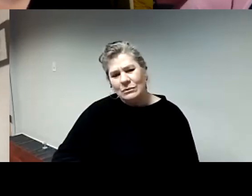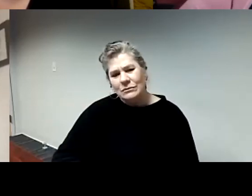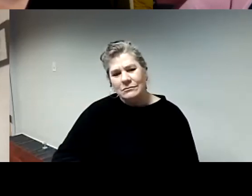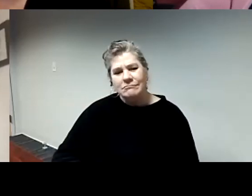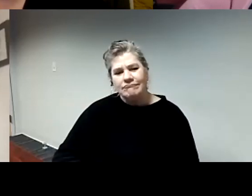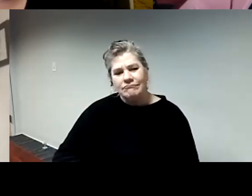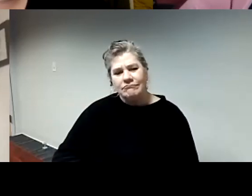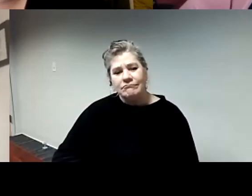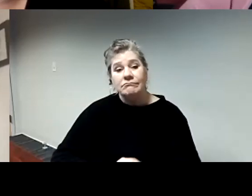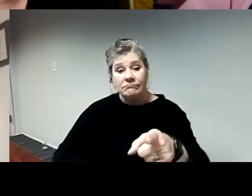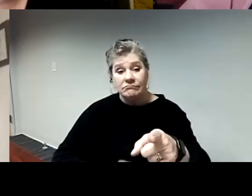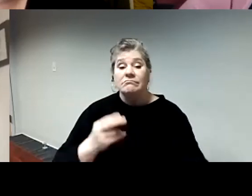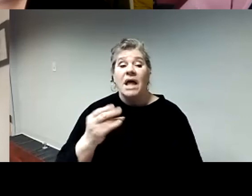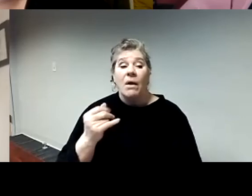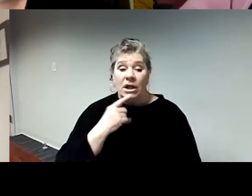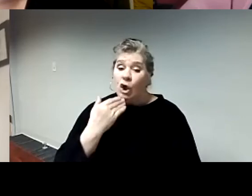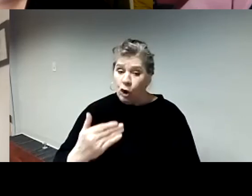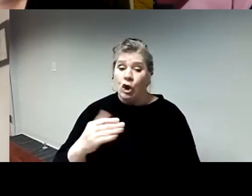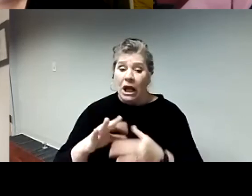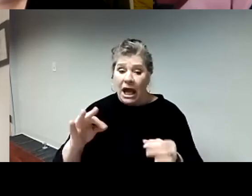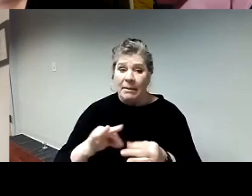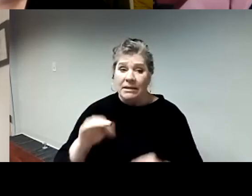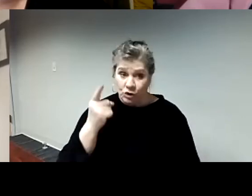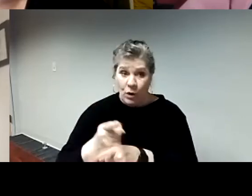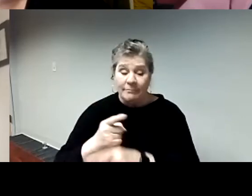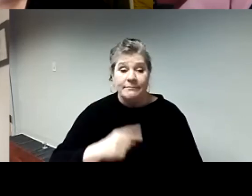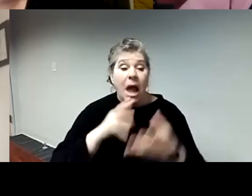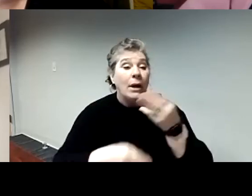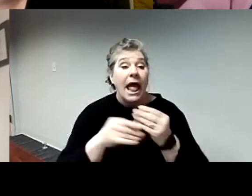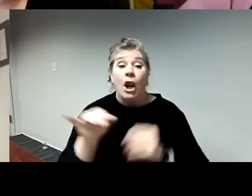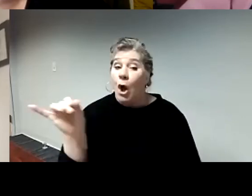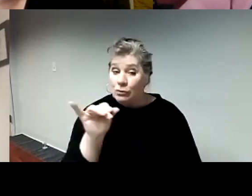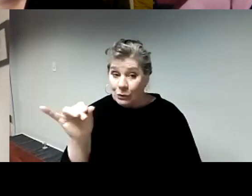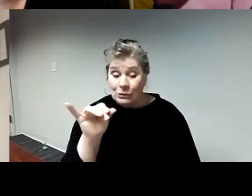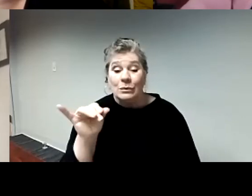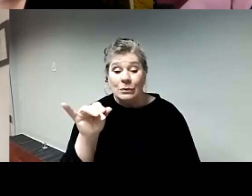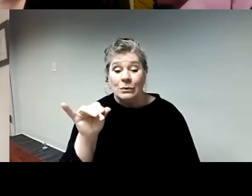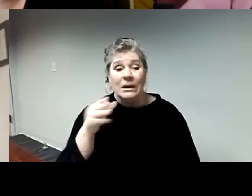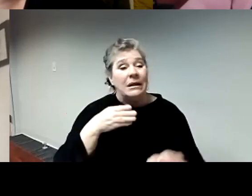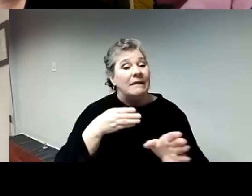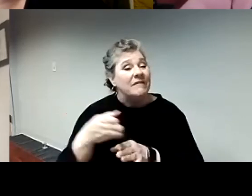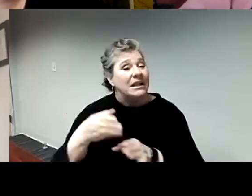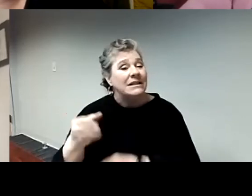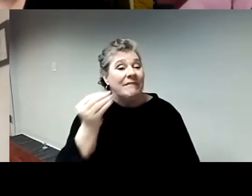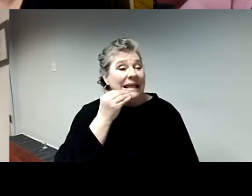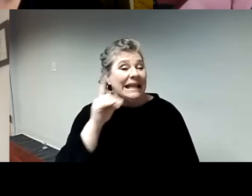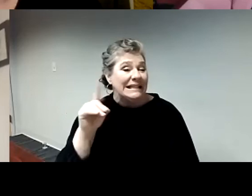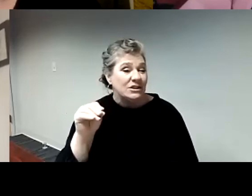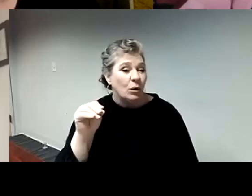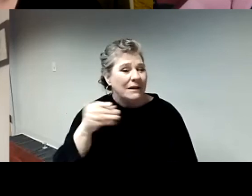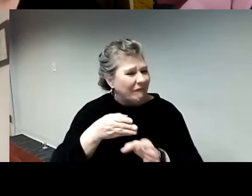Yeah, well put. And I would add that the field of eating disorders as a